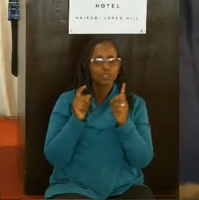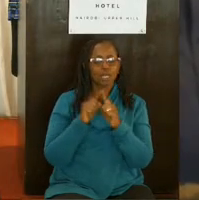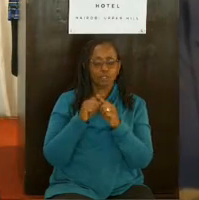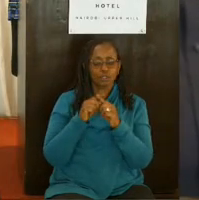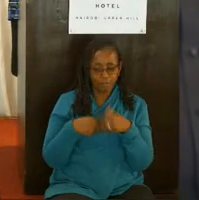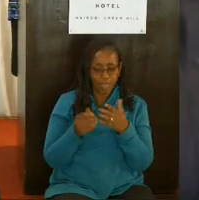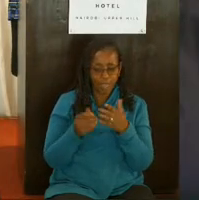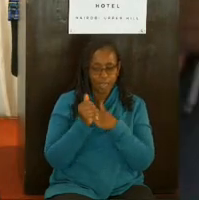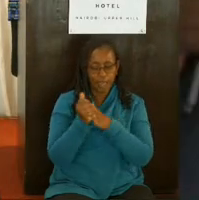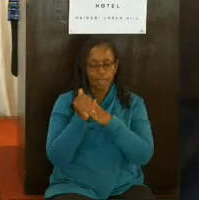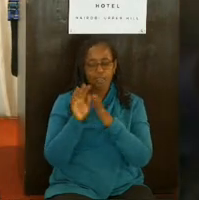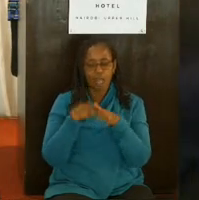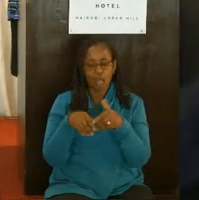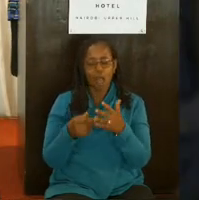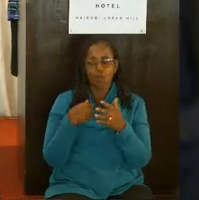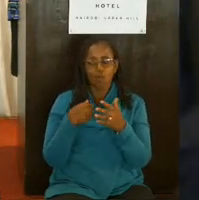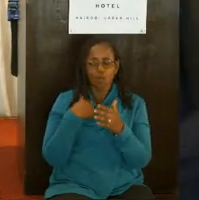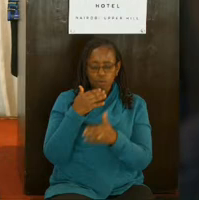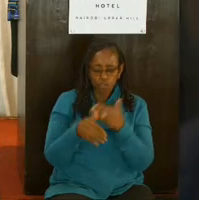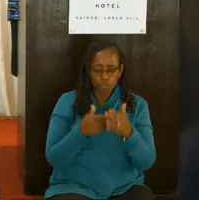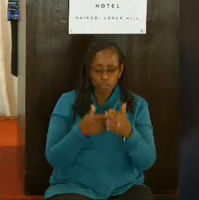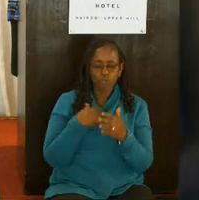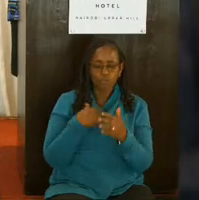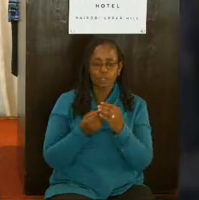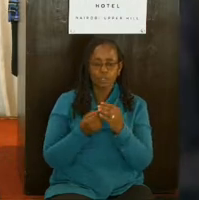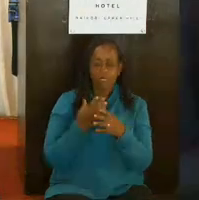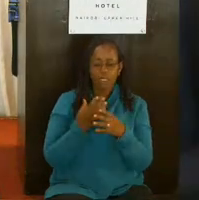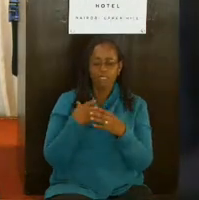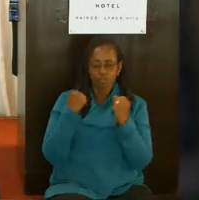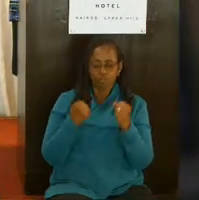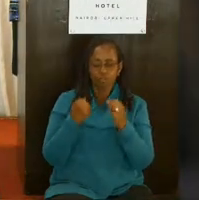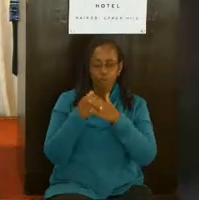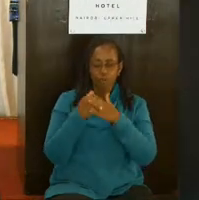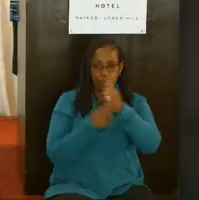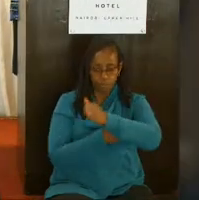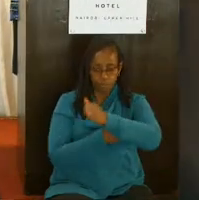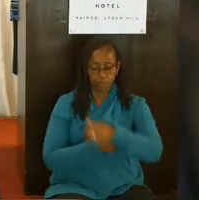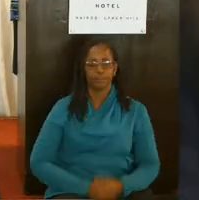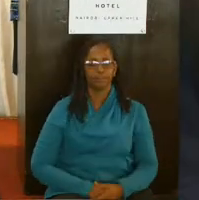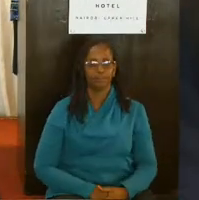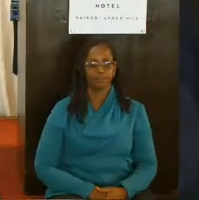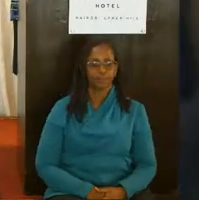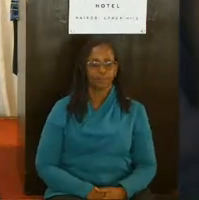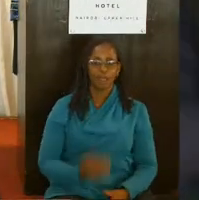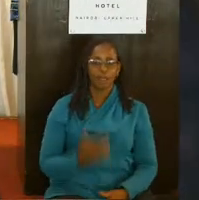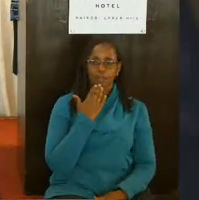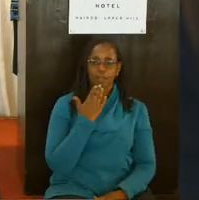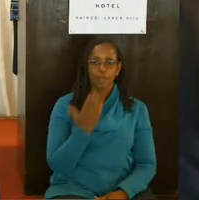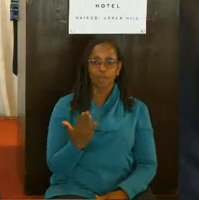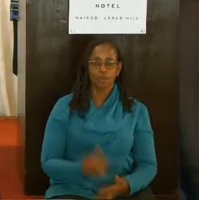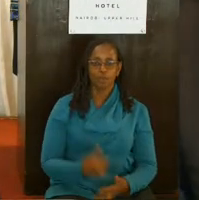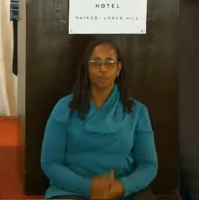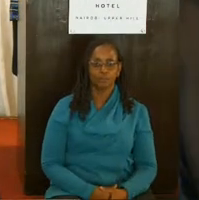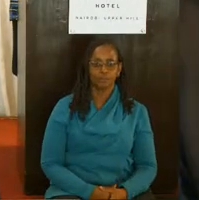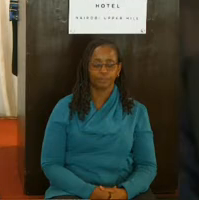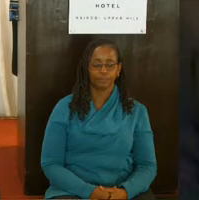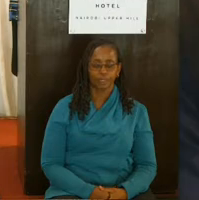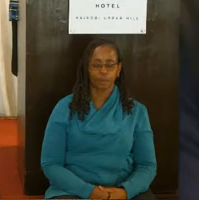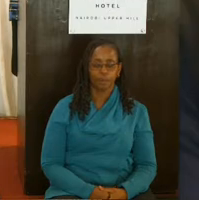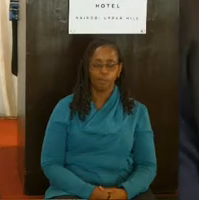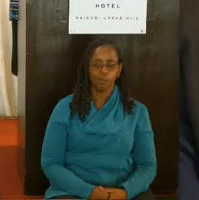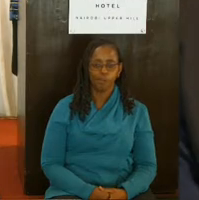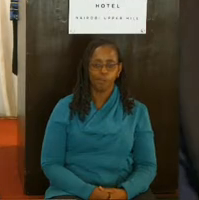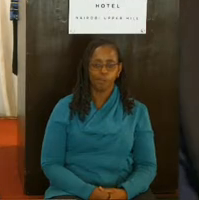we proceed to create a strong foundation for a nation that is Guided by utu okay thank you very much Sheila for that kind